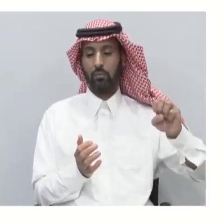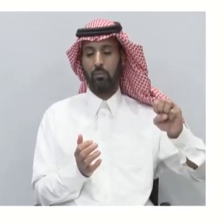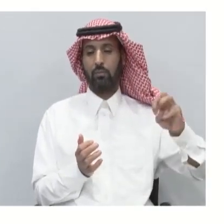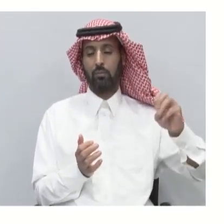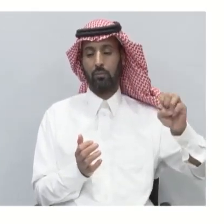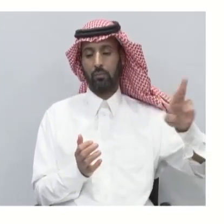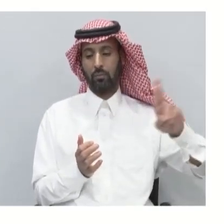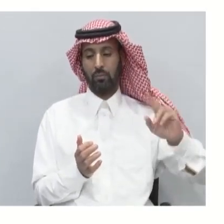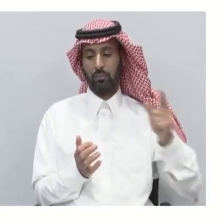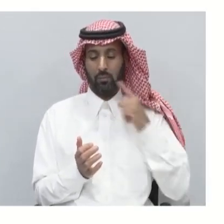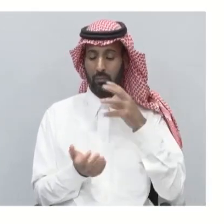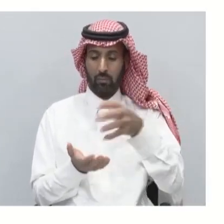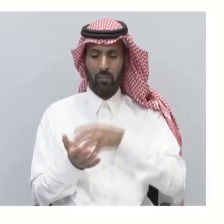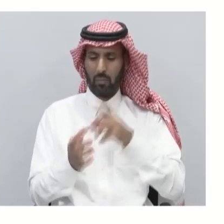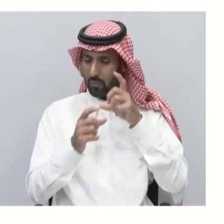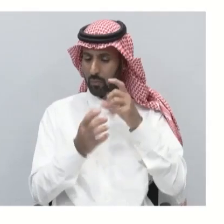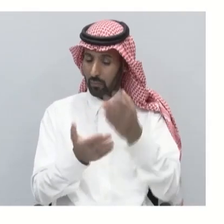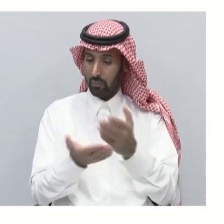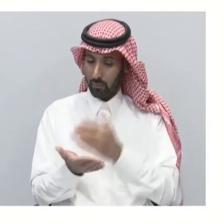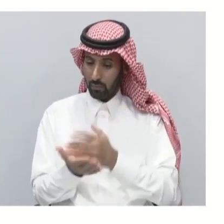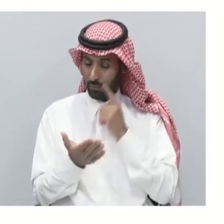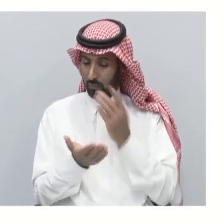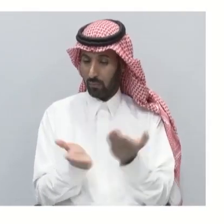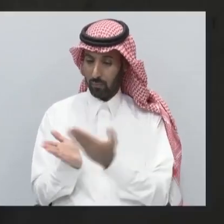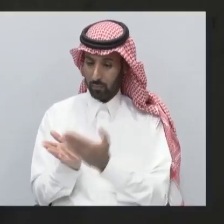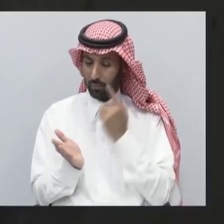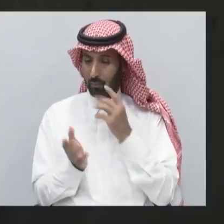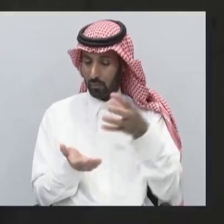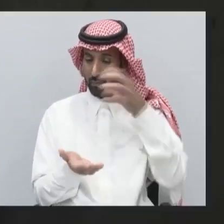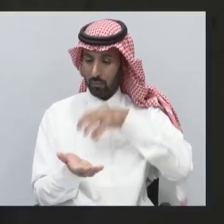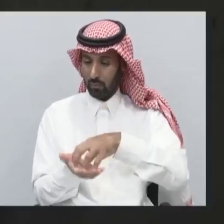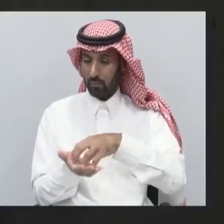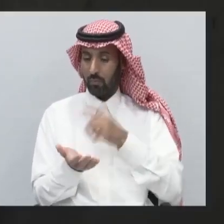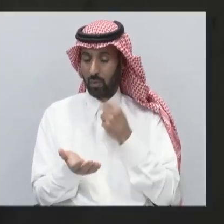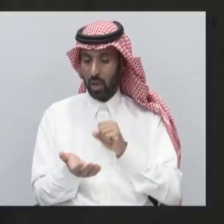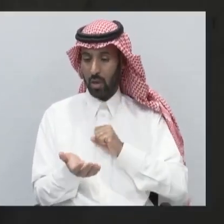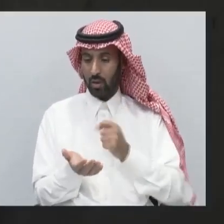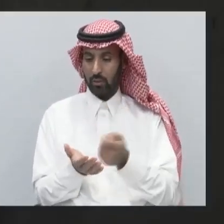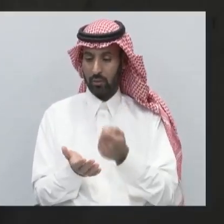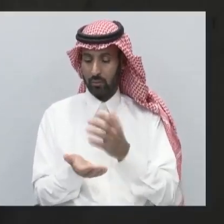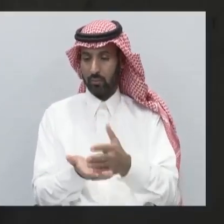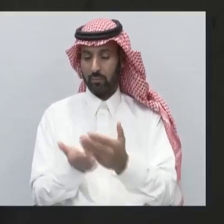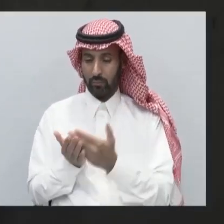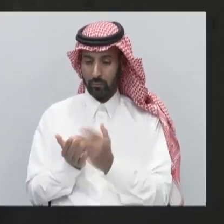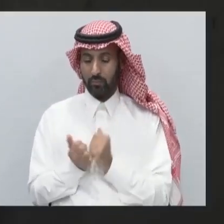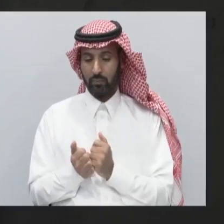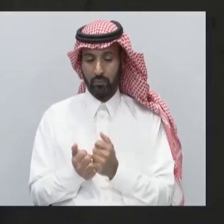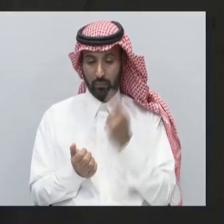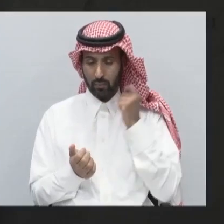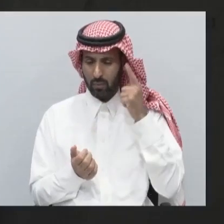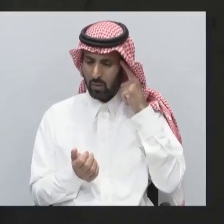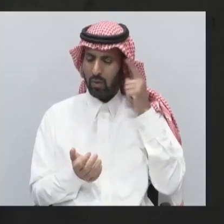summer. Attachment, invitation card. I will attach or add my invitation card. Think about